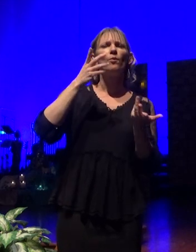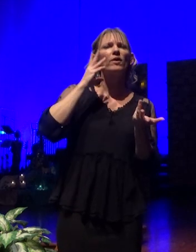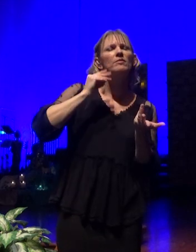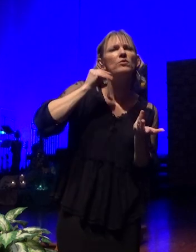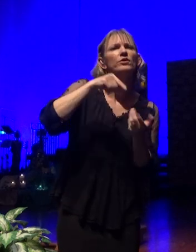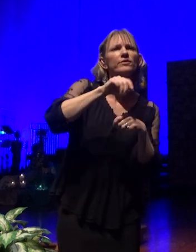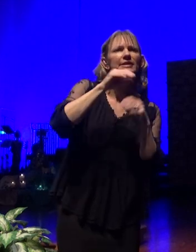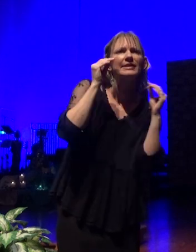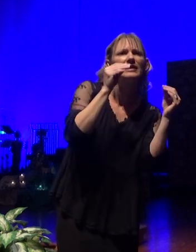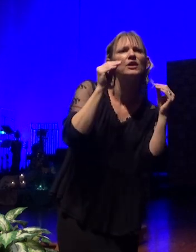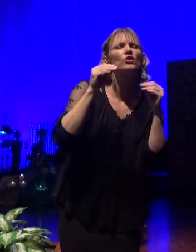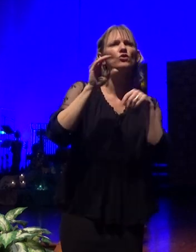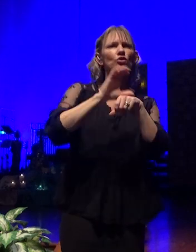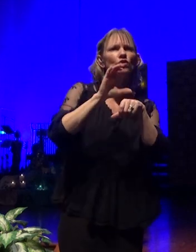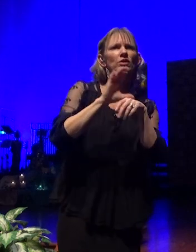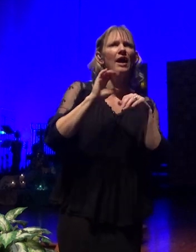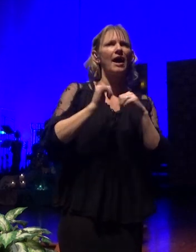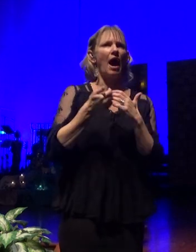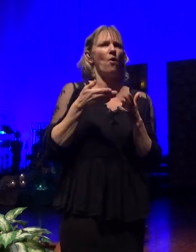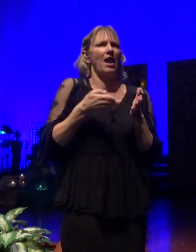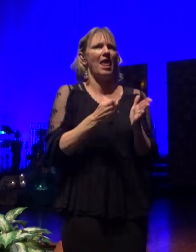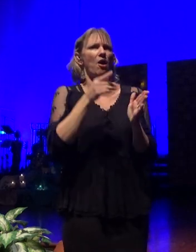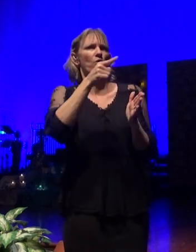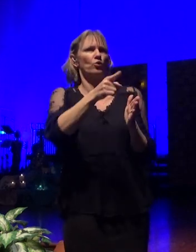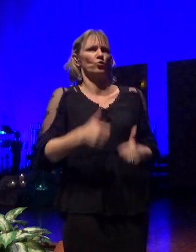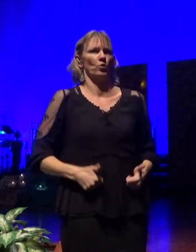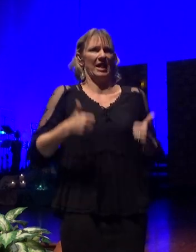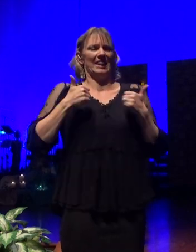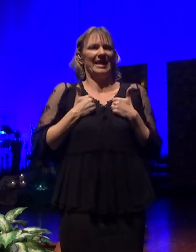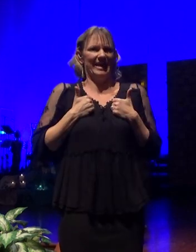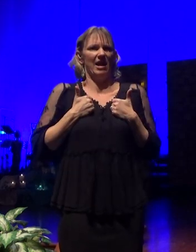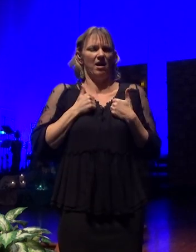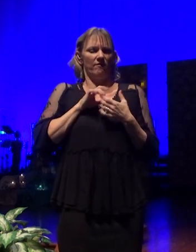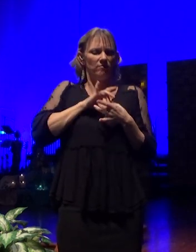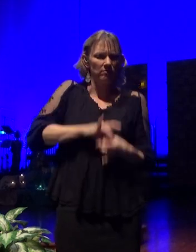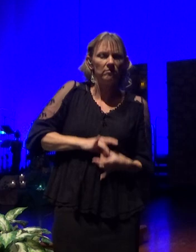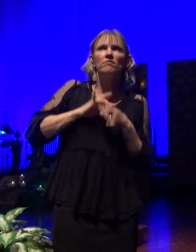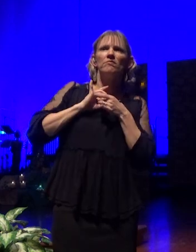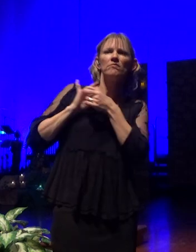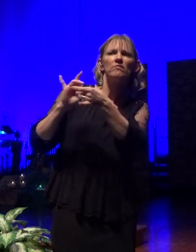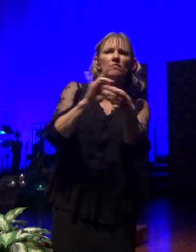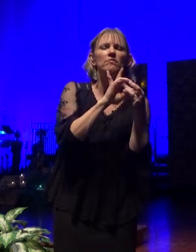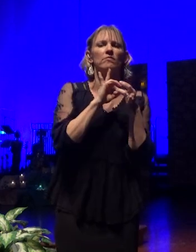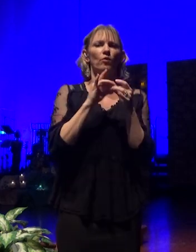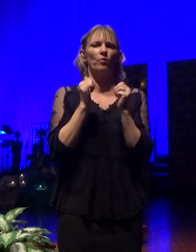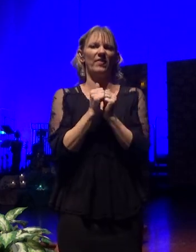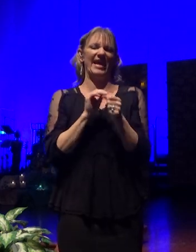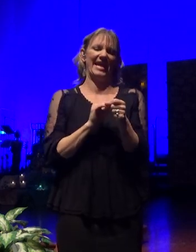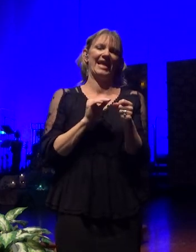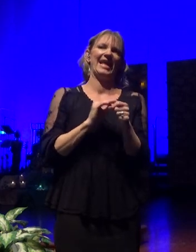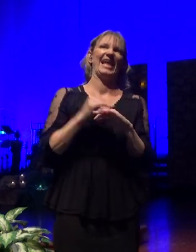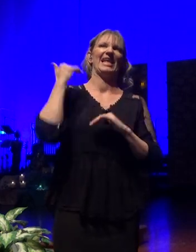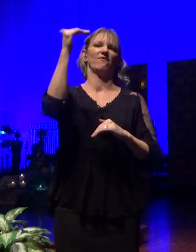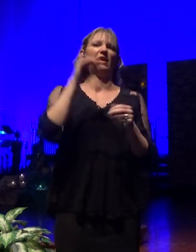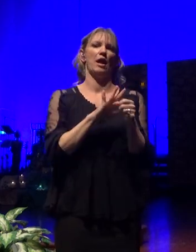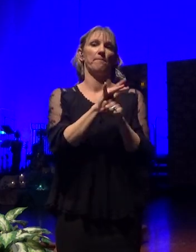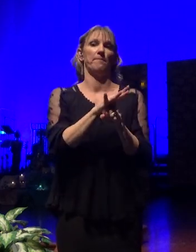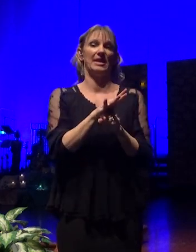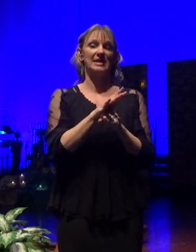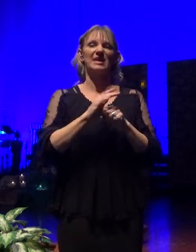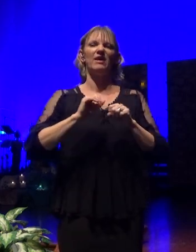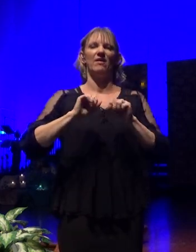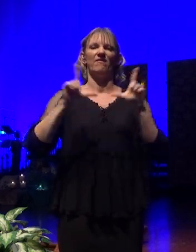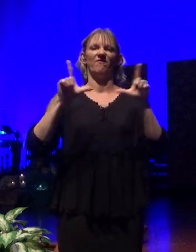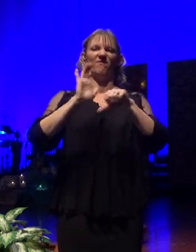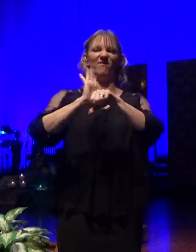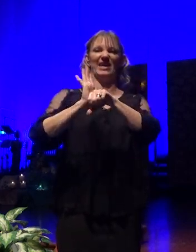church, allows them to live a life in tune with infinite abundance? And so we're going to hear from a few of them now via video. I'd